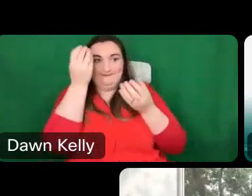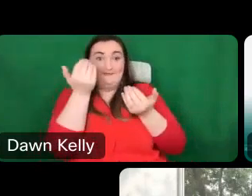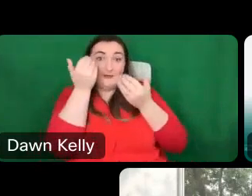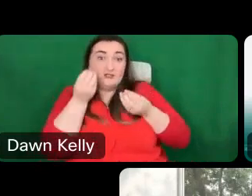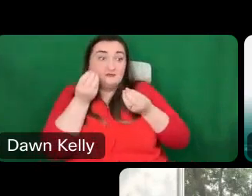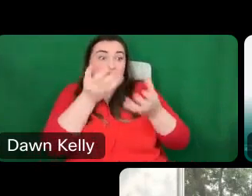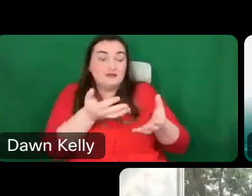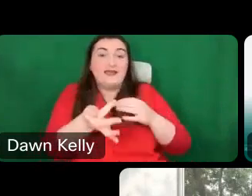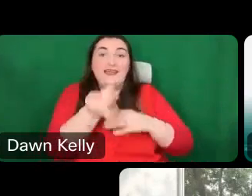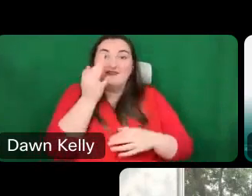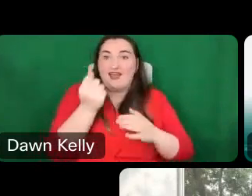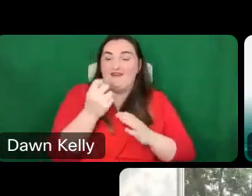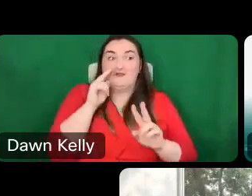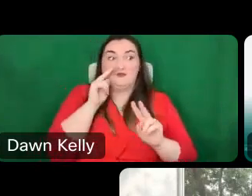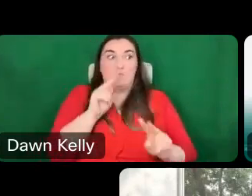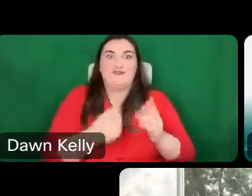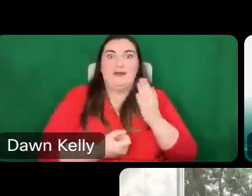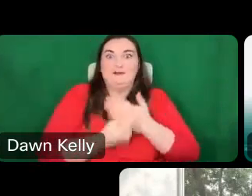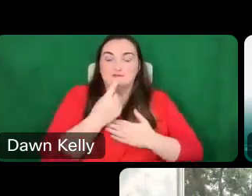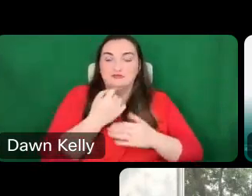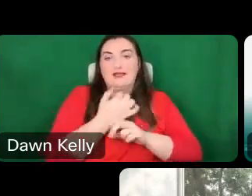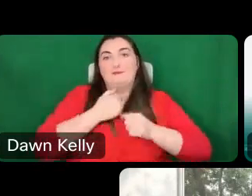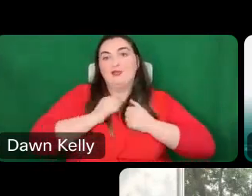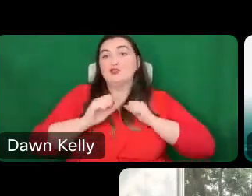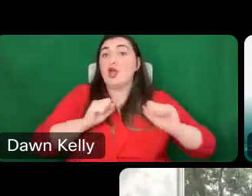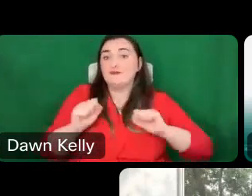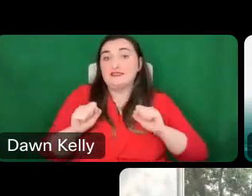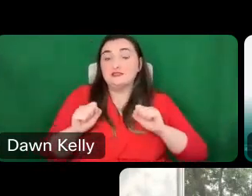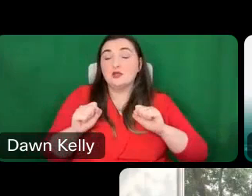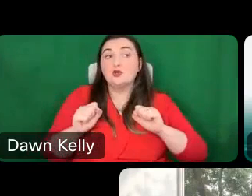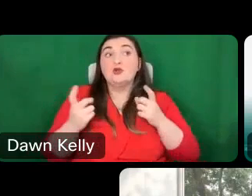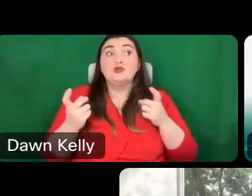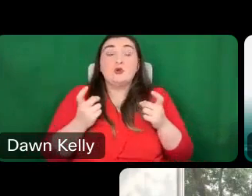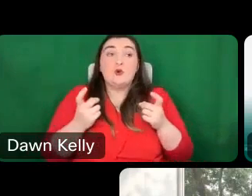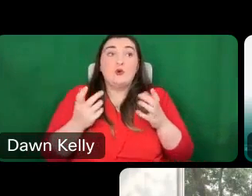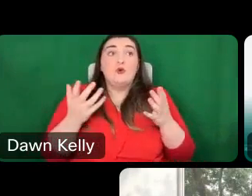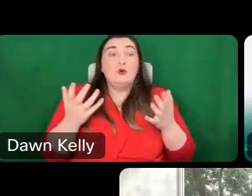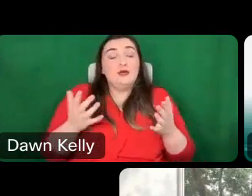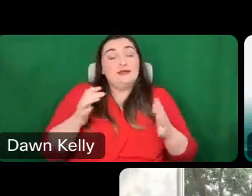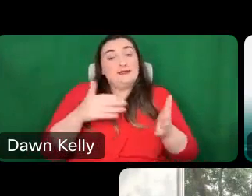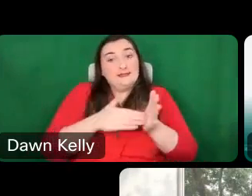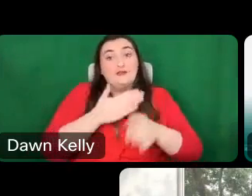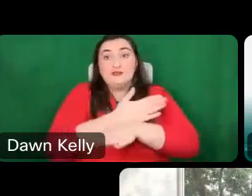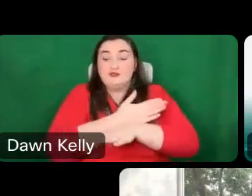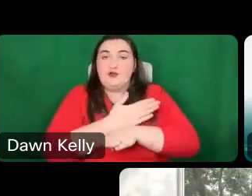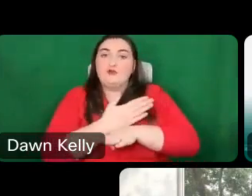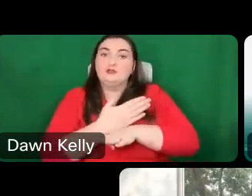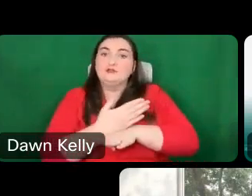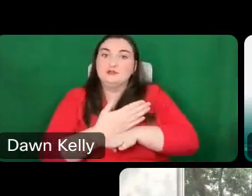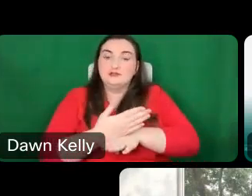been a notifiable incident in your service. So they're, you know, certainly the initial